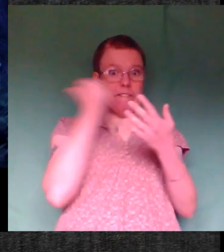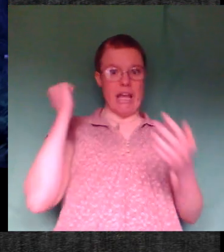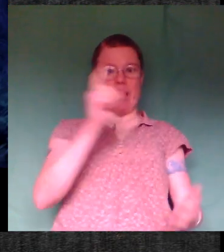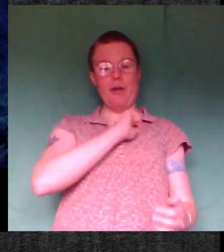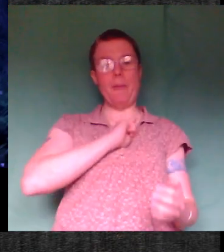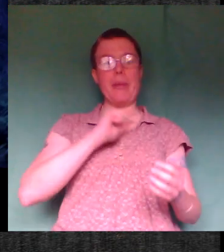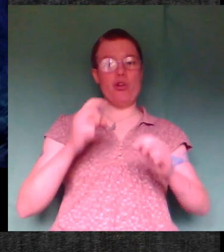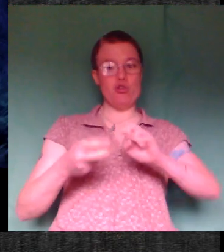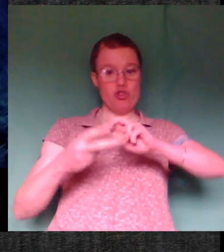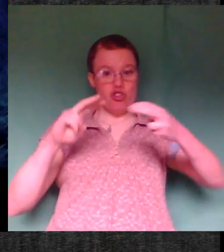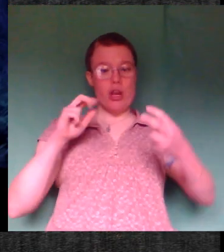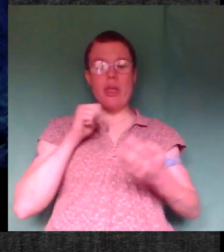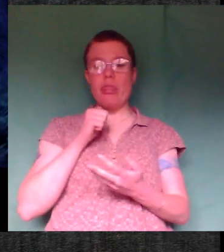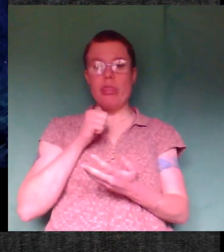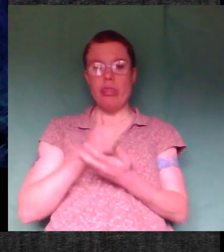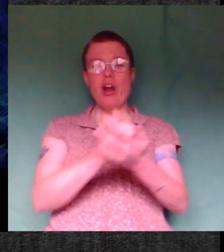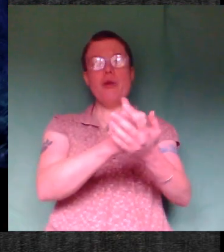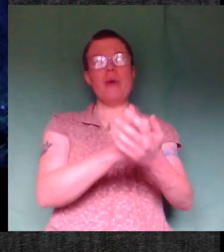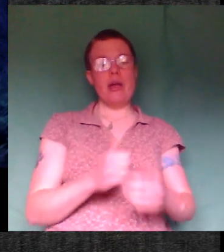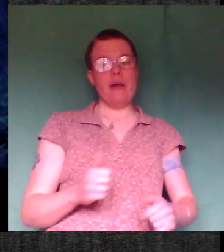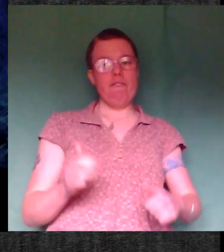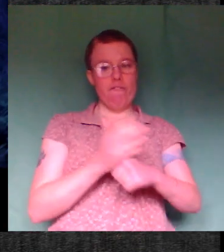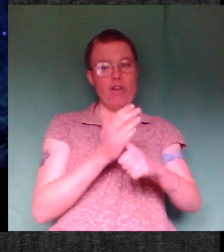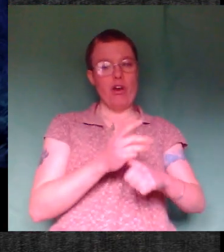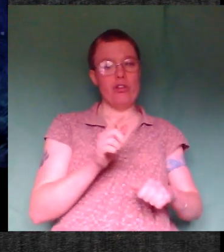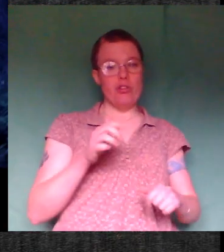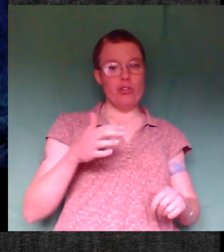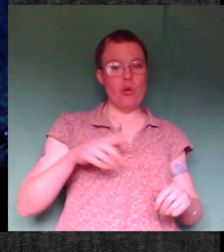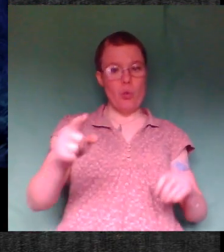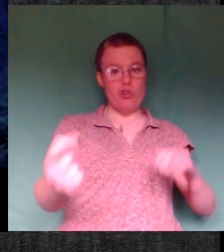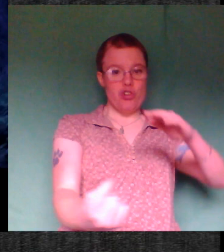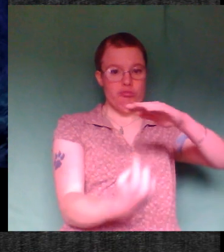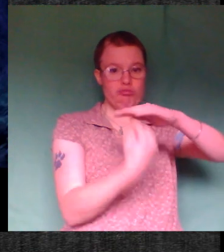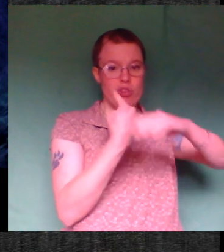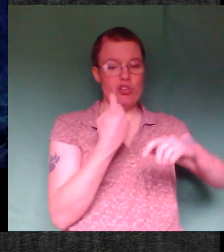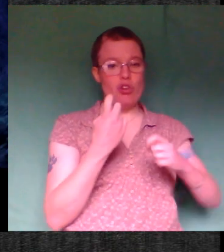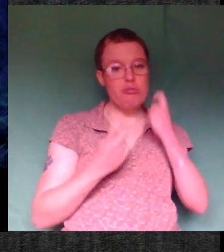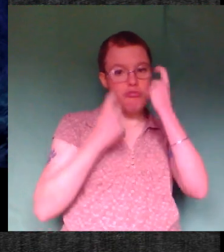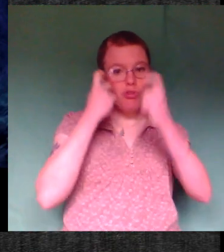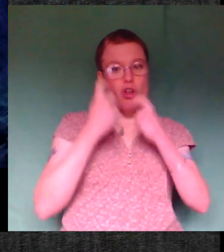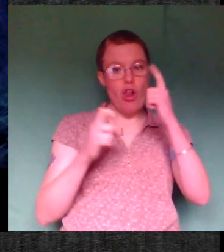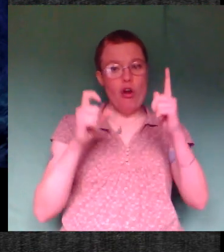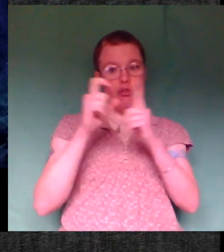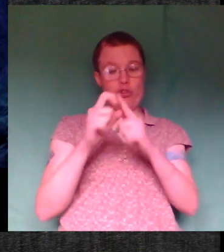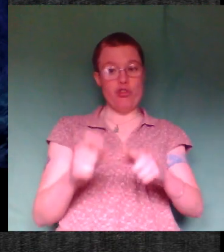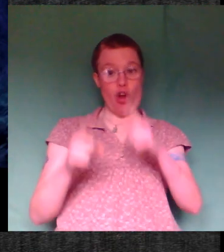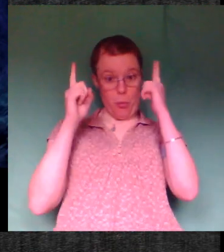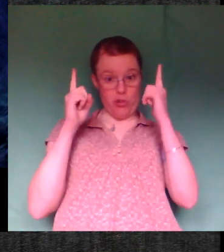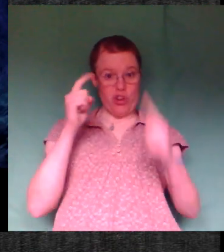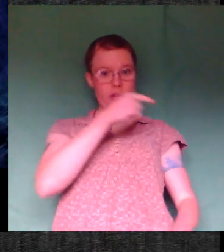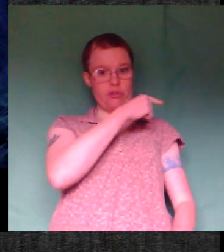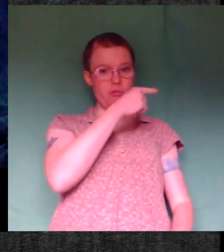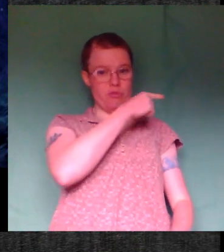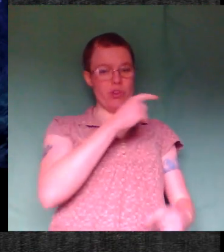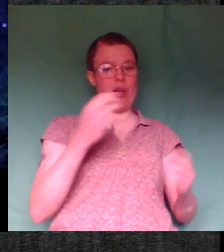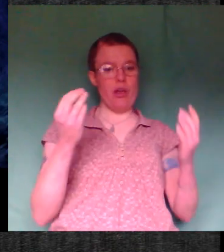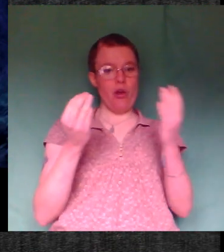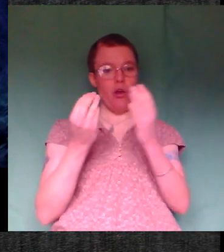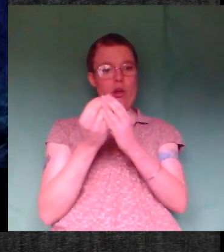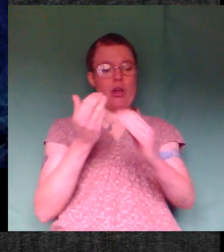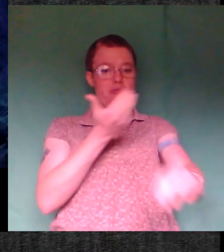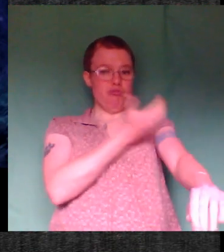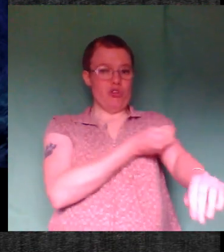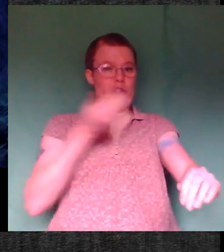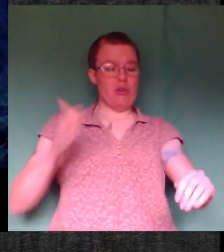let them see you. First, I want you to infiltrate the disposal site and look for the DARPA chief. The DARPA chief was injected